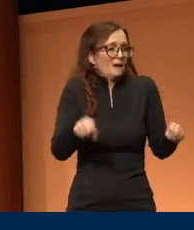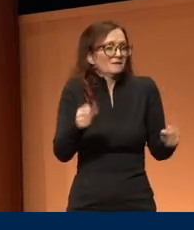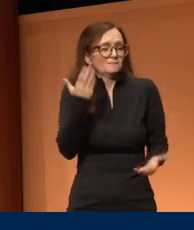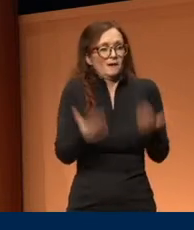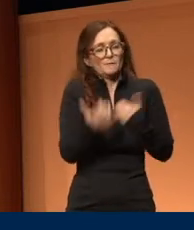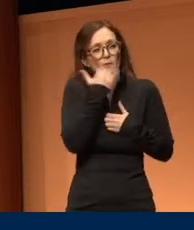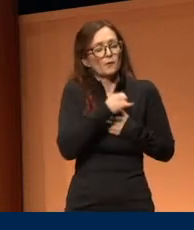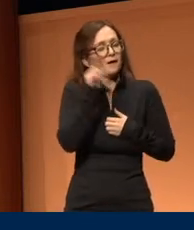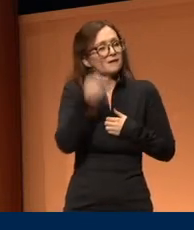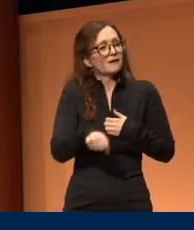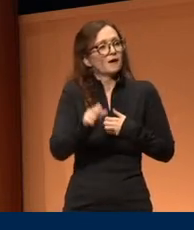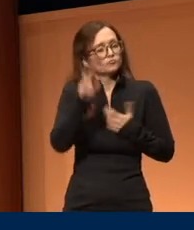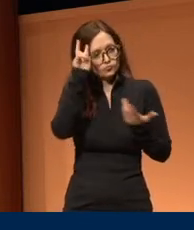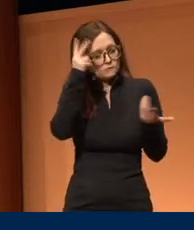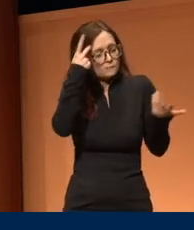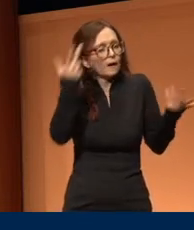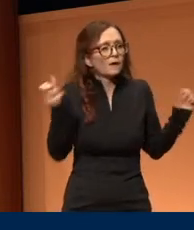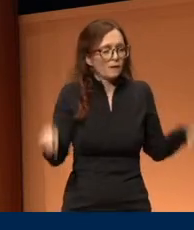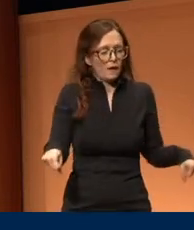our minds.